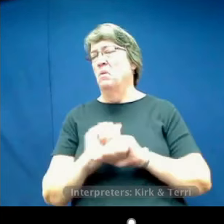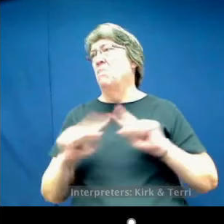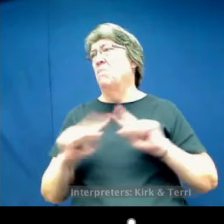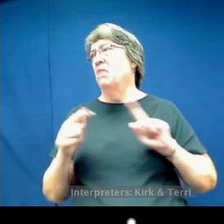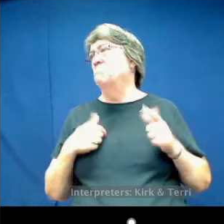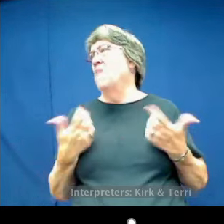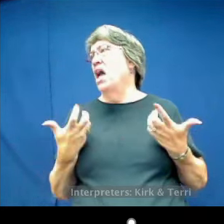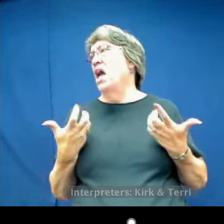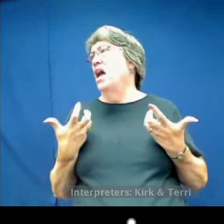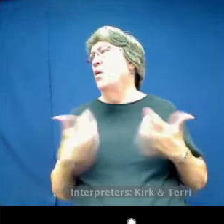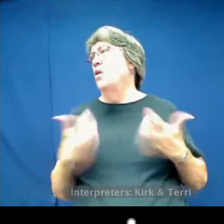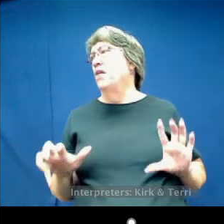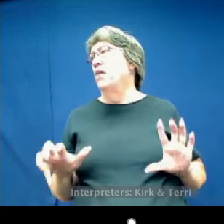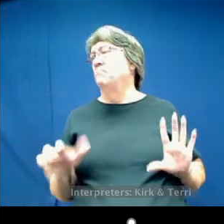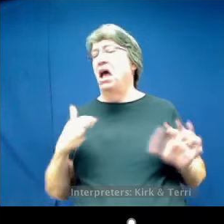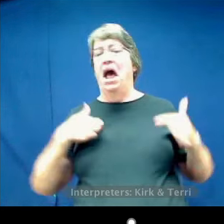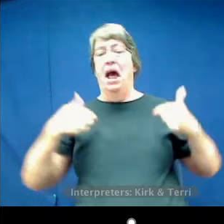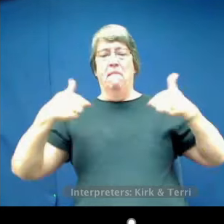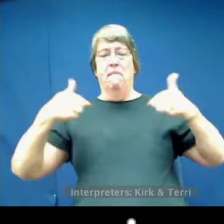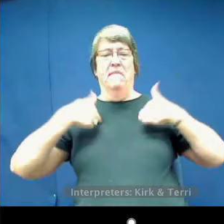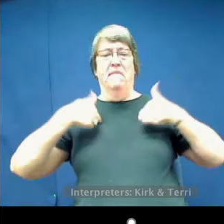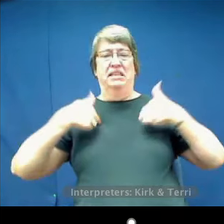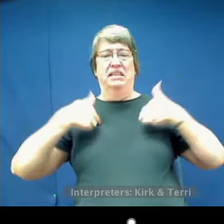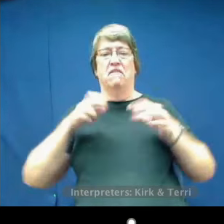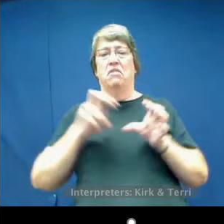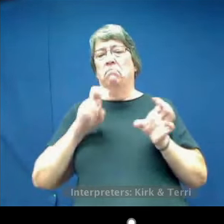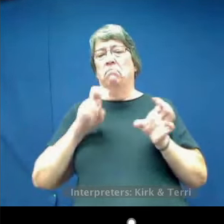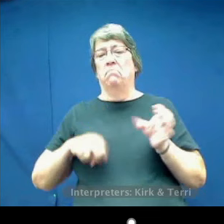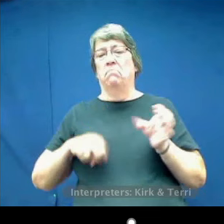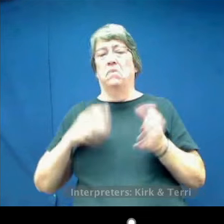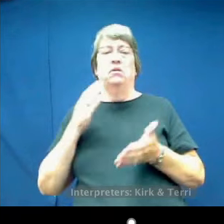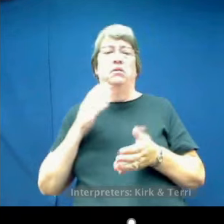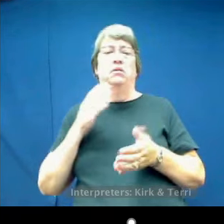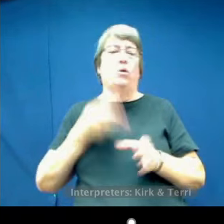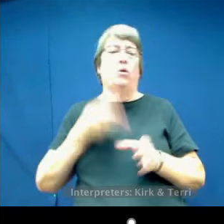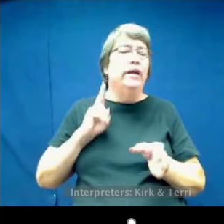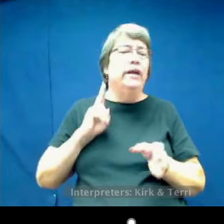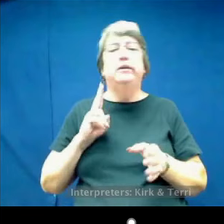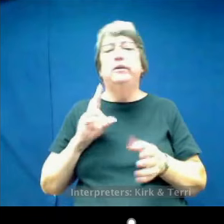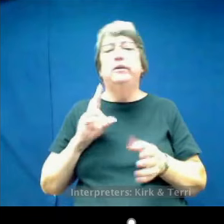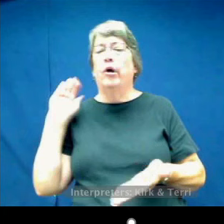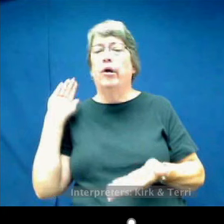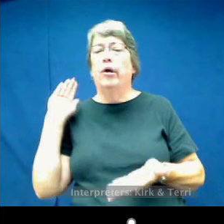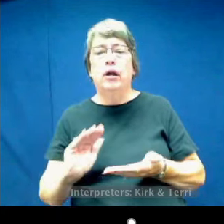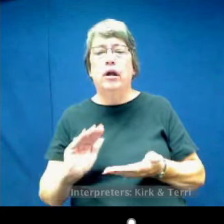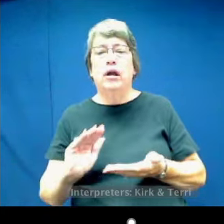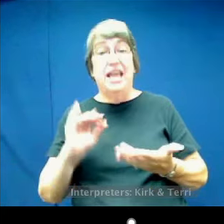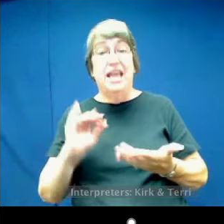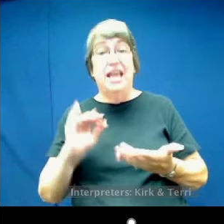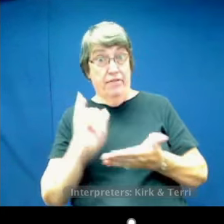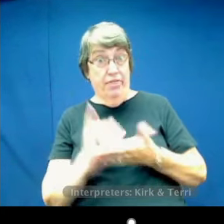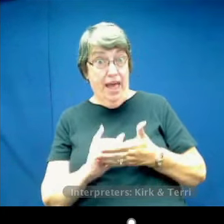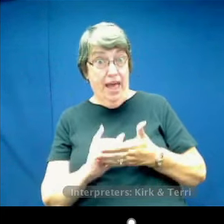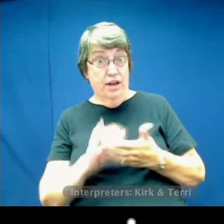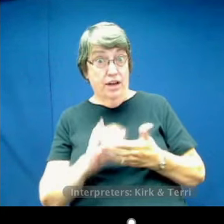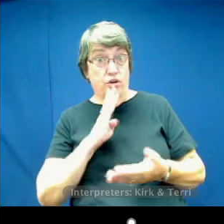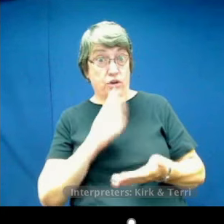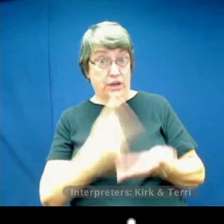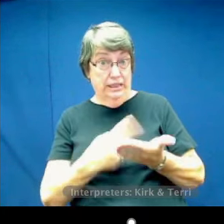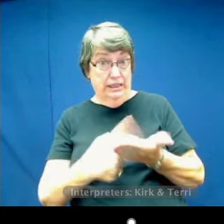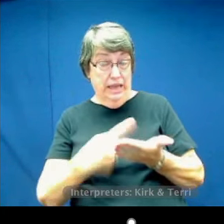So they have voluntarily become poor. And if that's an argument or if that's an issue in trial, then there's got to be proof